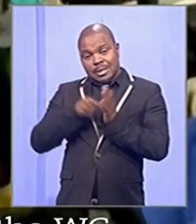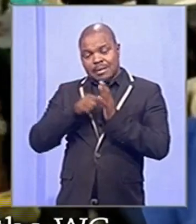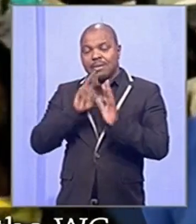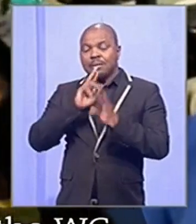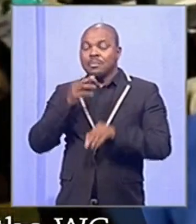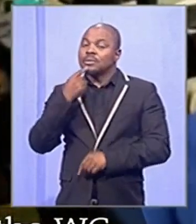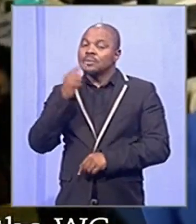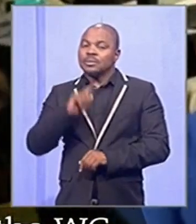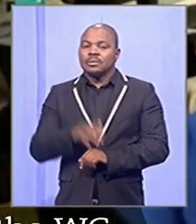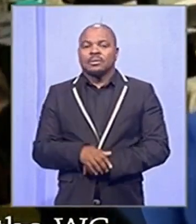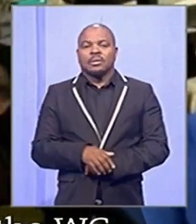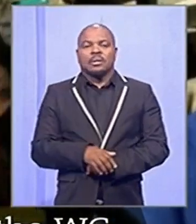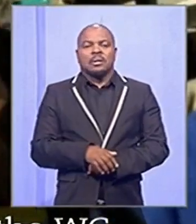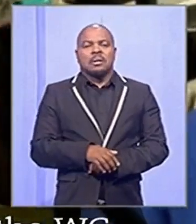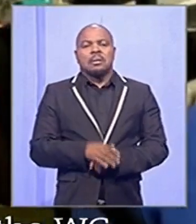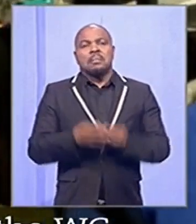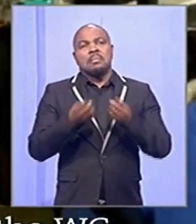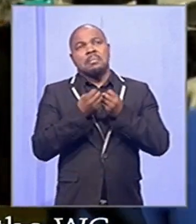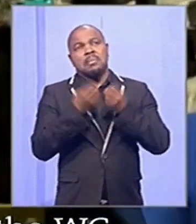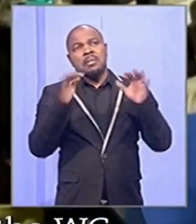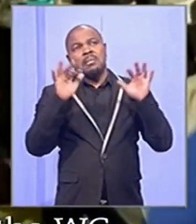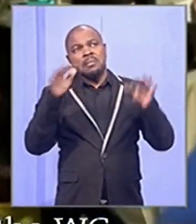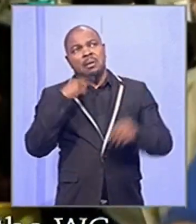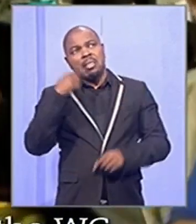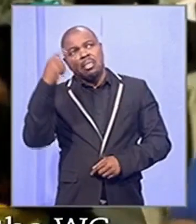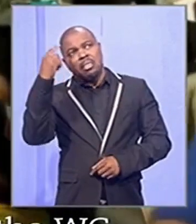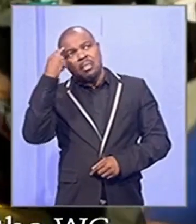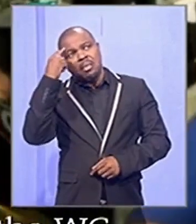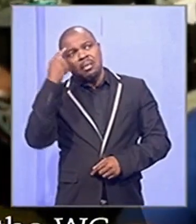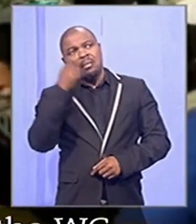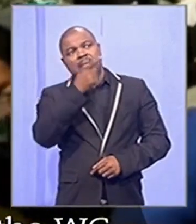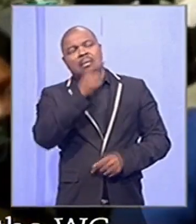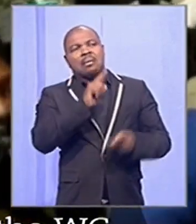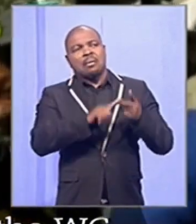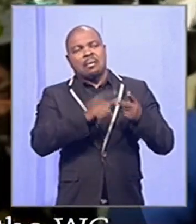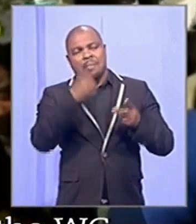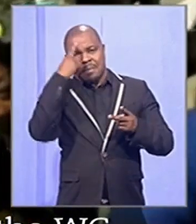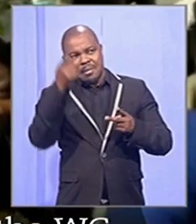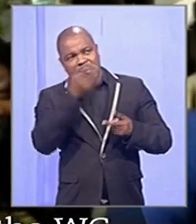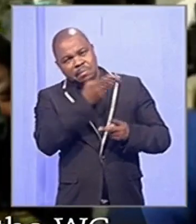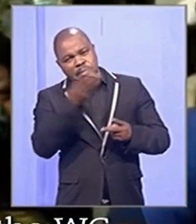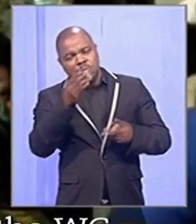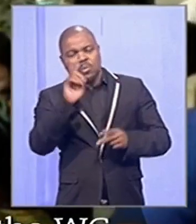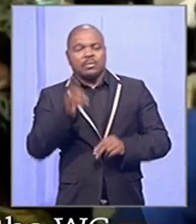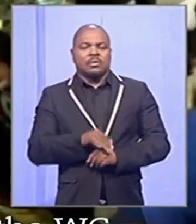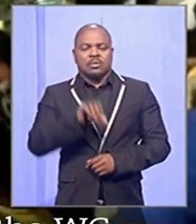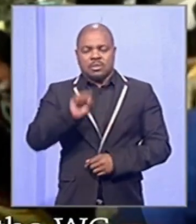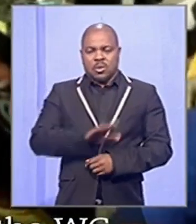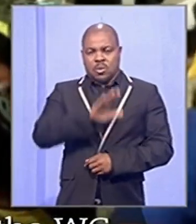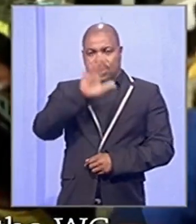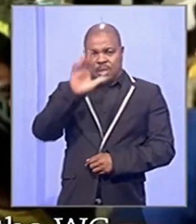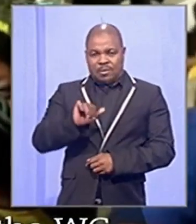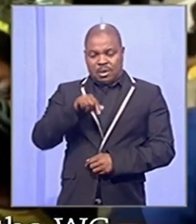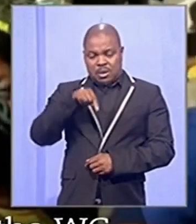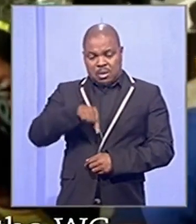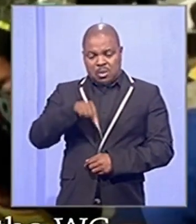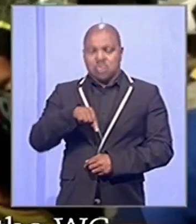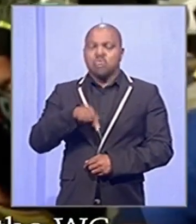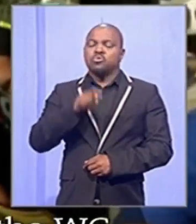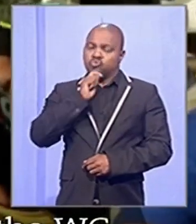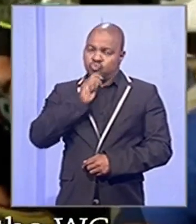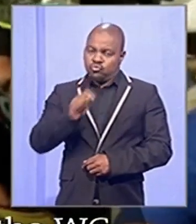Foreign Investment Research. And they say, as opposed to what many people